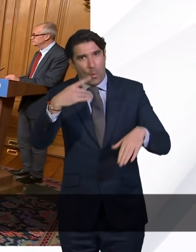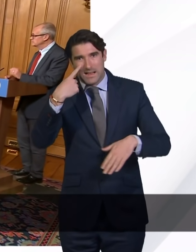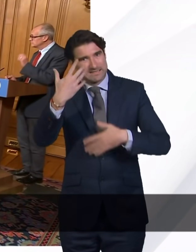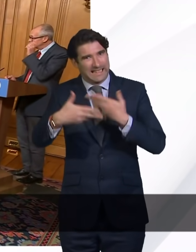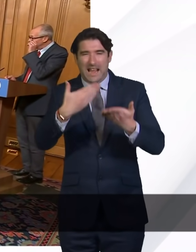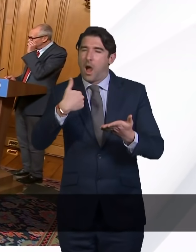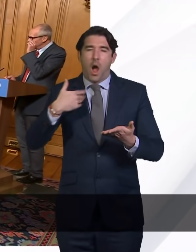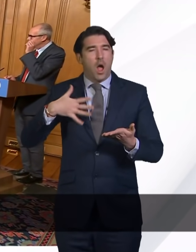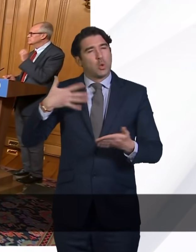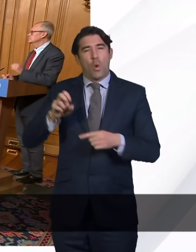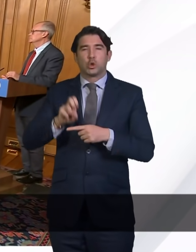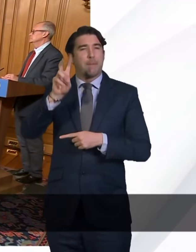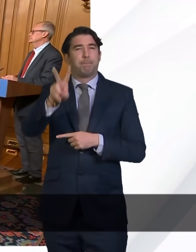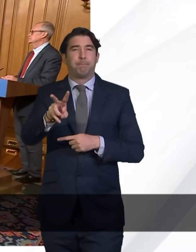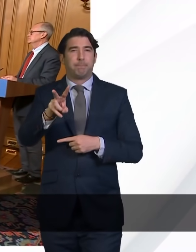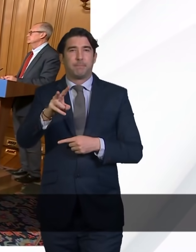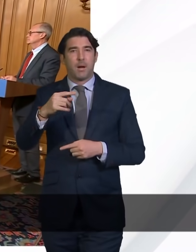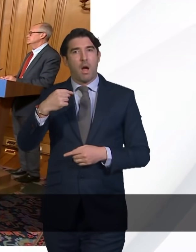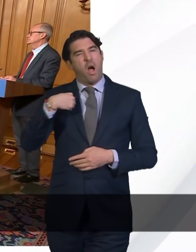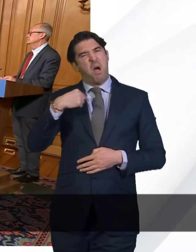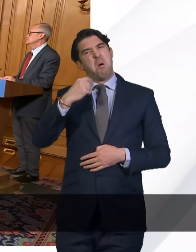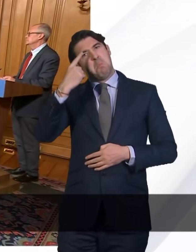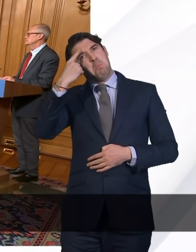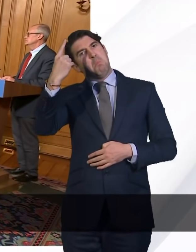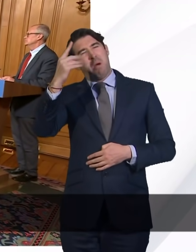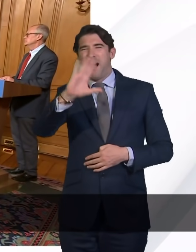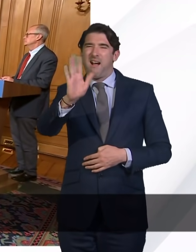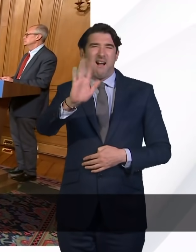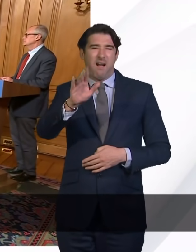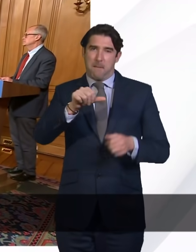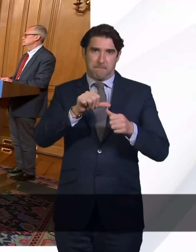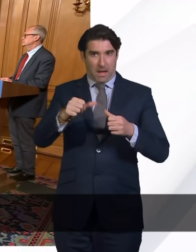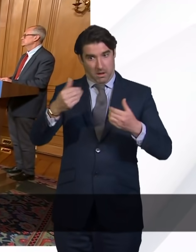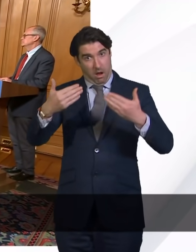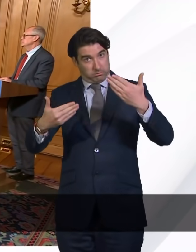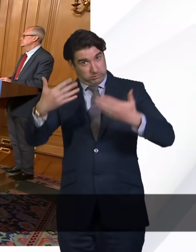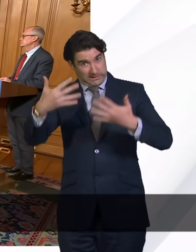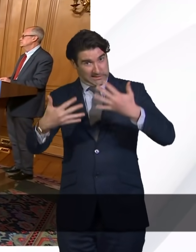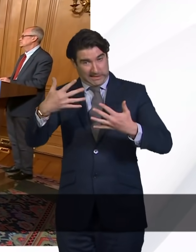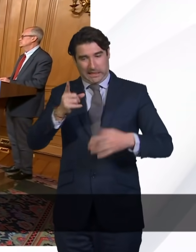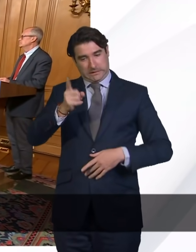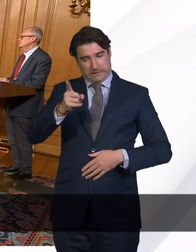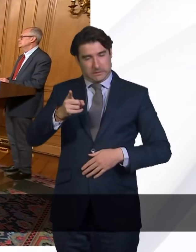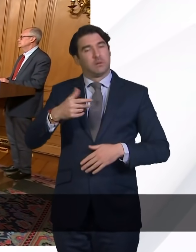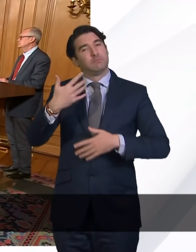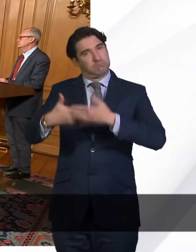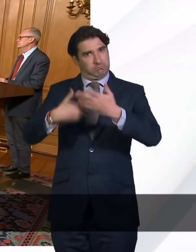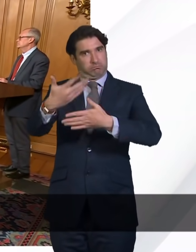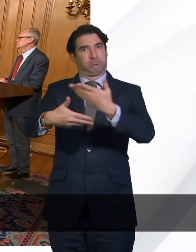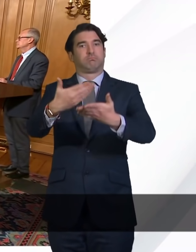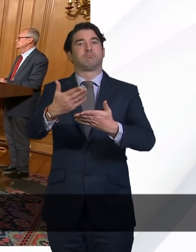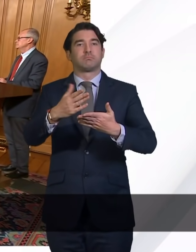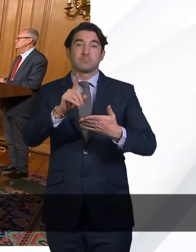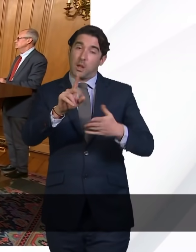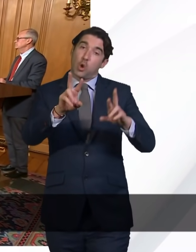think to predict forward from here would be a big mistake. But it is certainly possible that if we all work together,